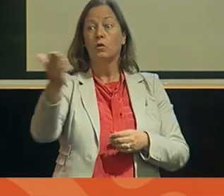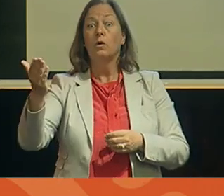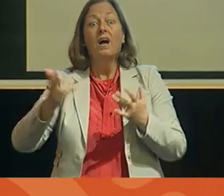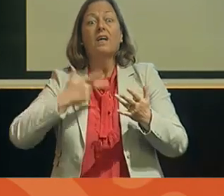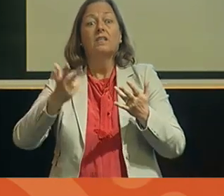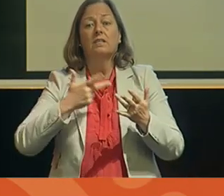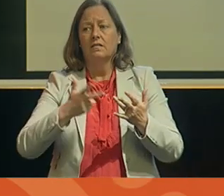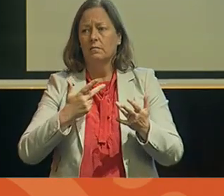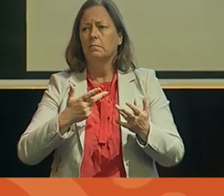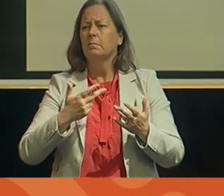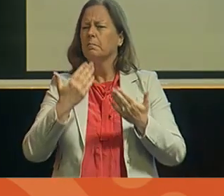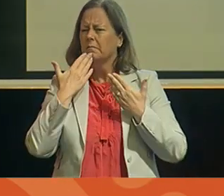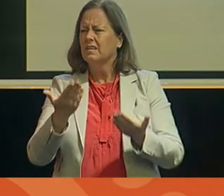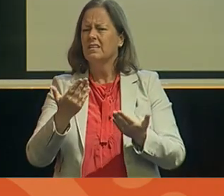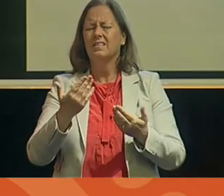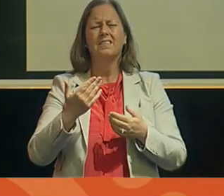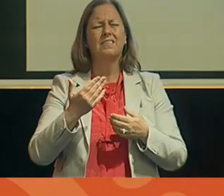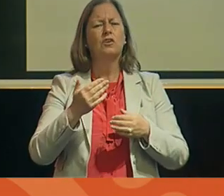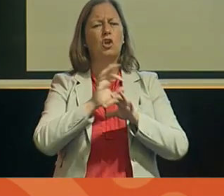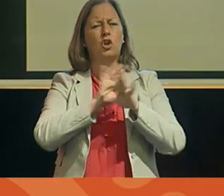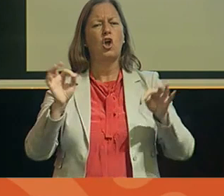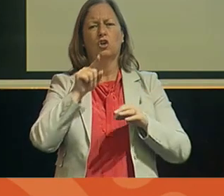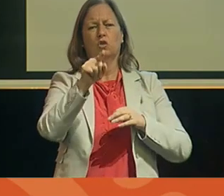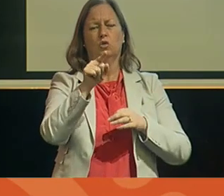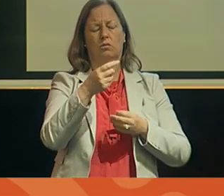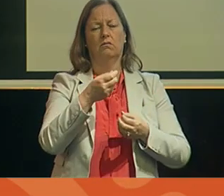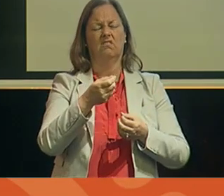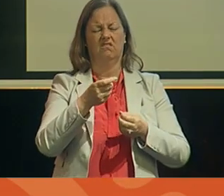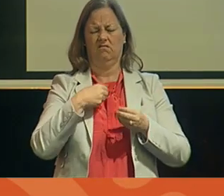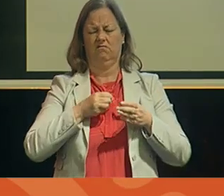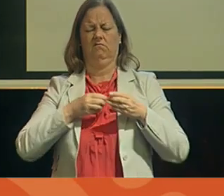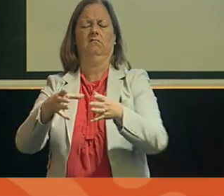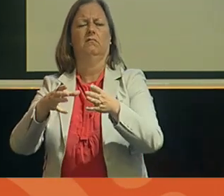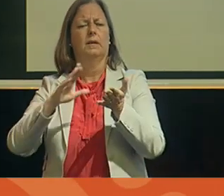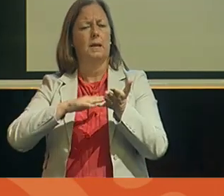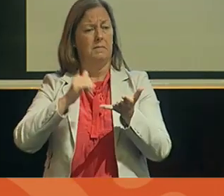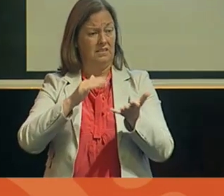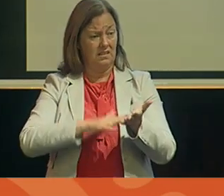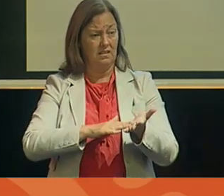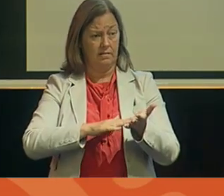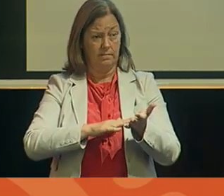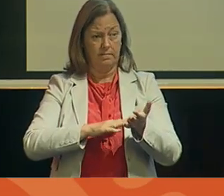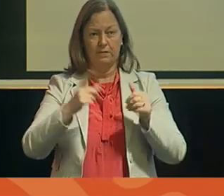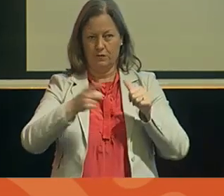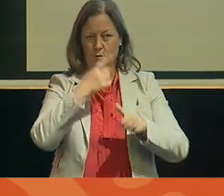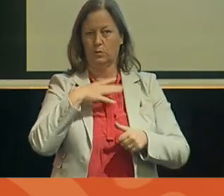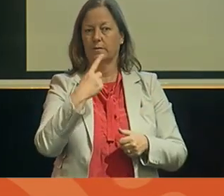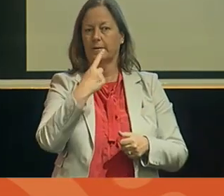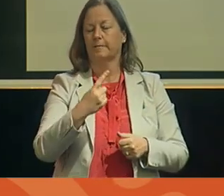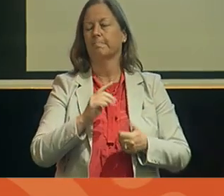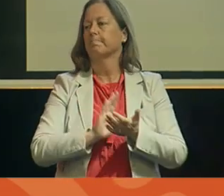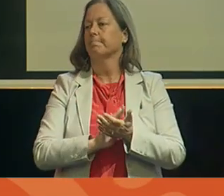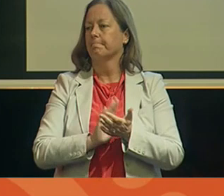there to please do not lump us in a group of MSM. Okay? That's the first thing.